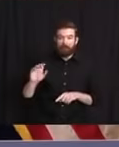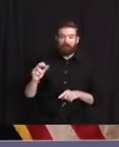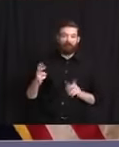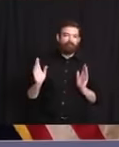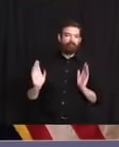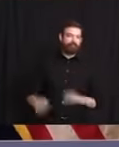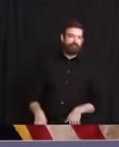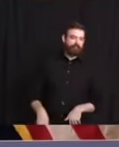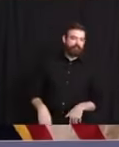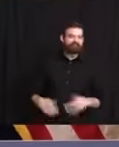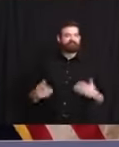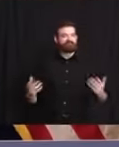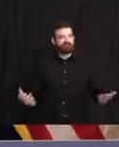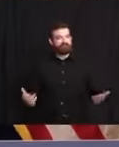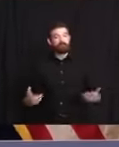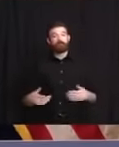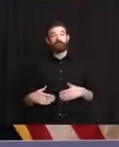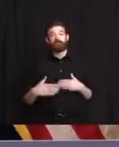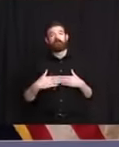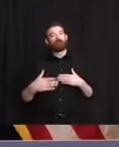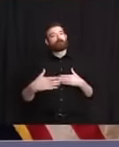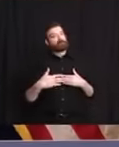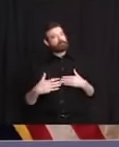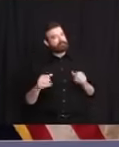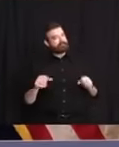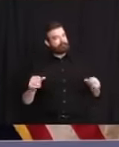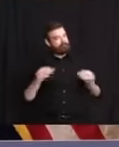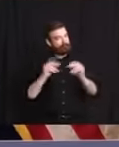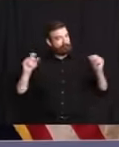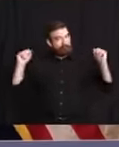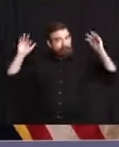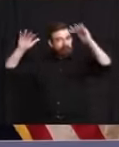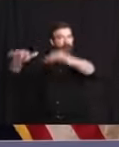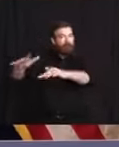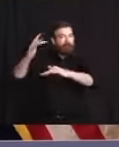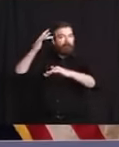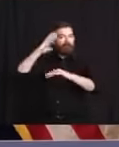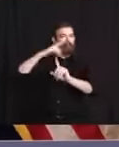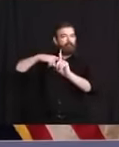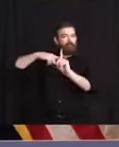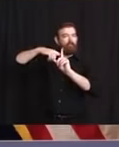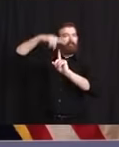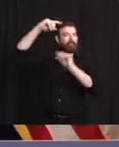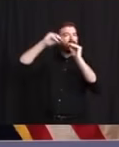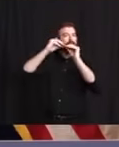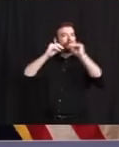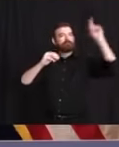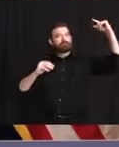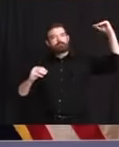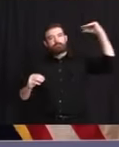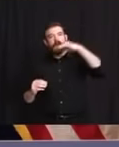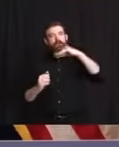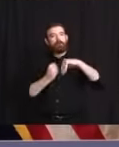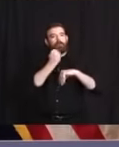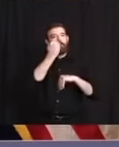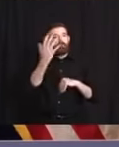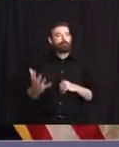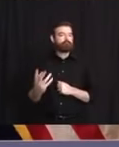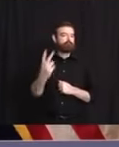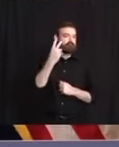forecast, and you and I have talked about this over the coming days, it's going to look more seasonable and we need everyone to stay at it. Just